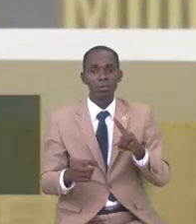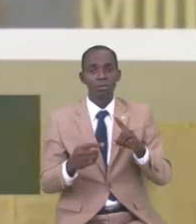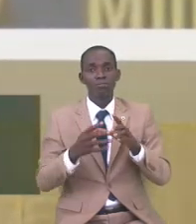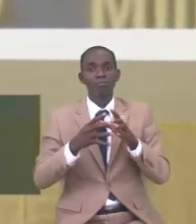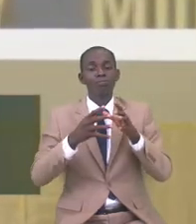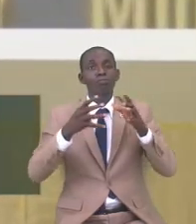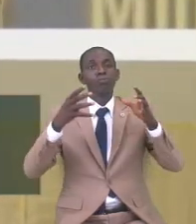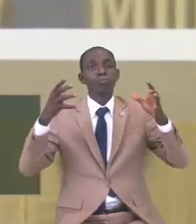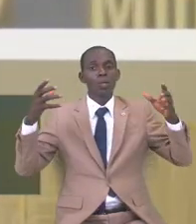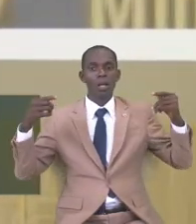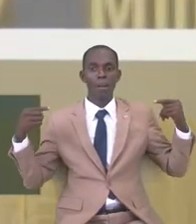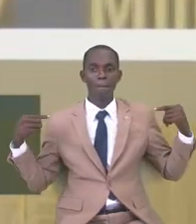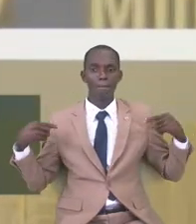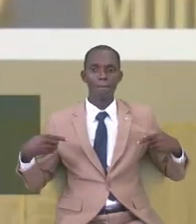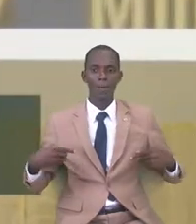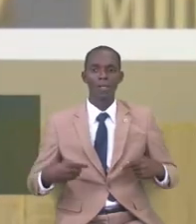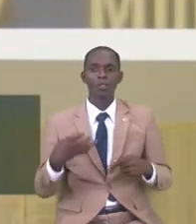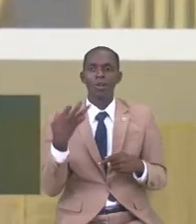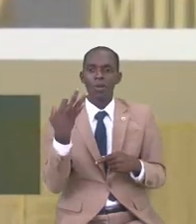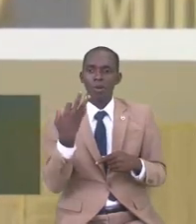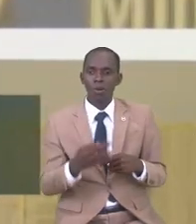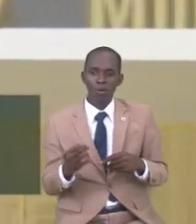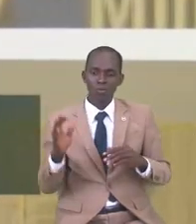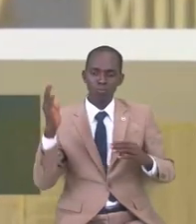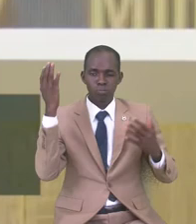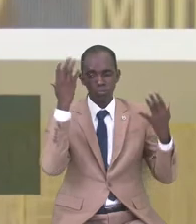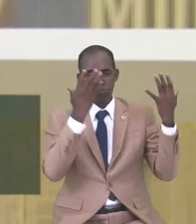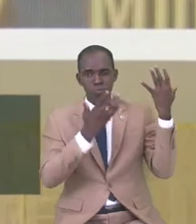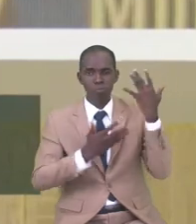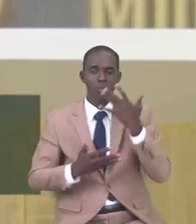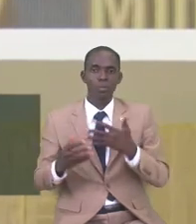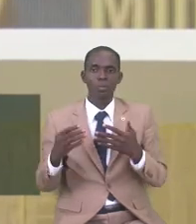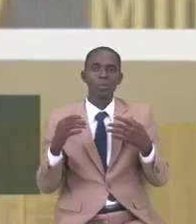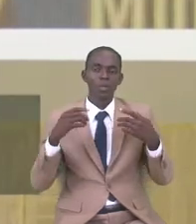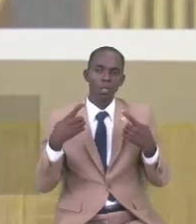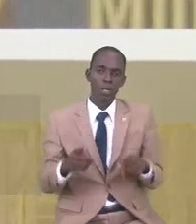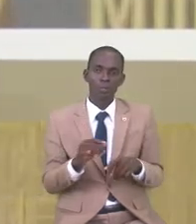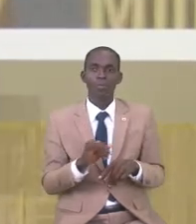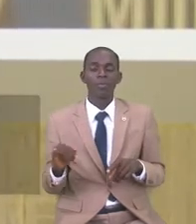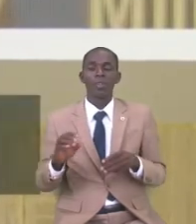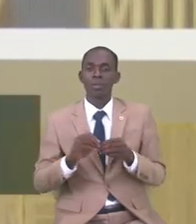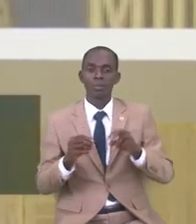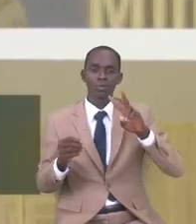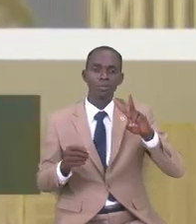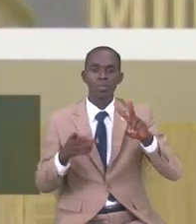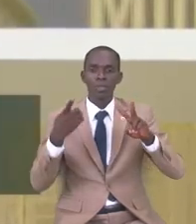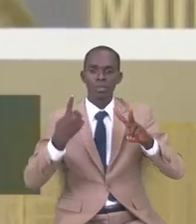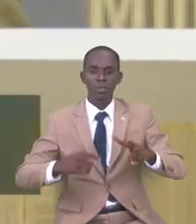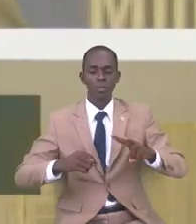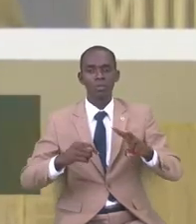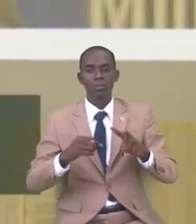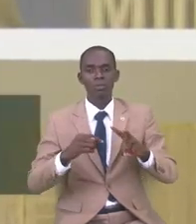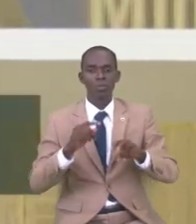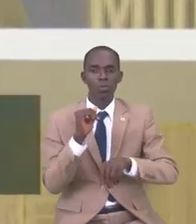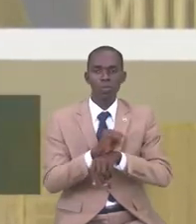of traumatic tragedy. Number two, the effectual prayer in